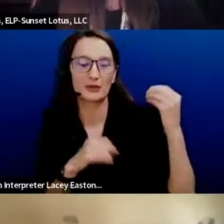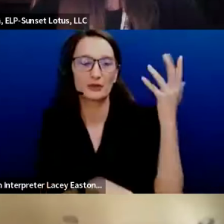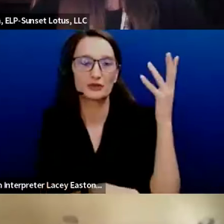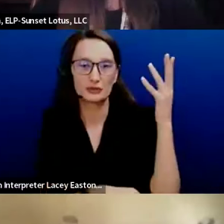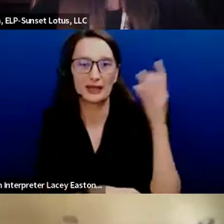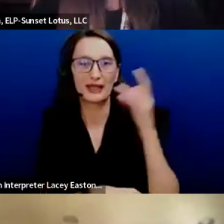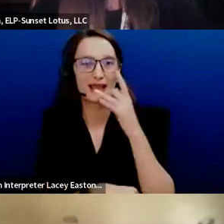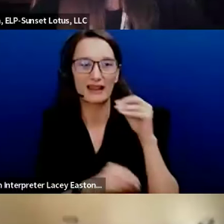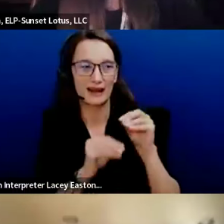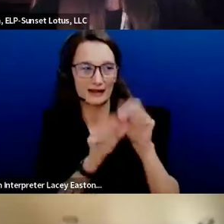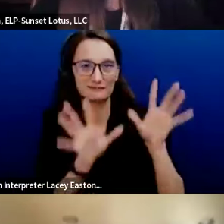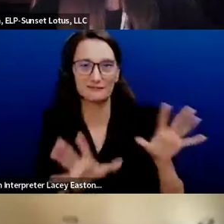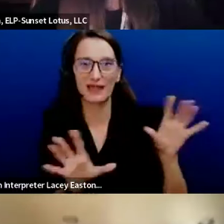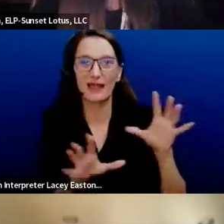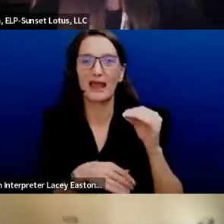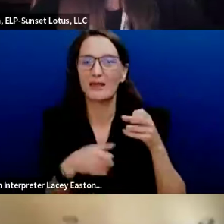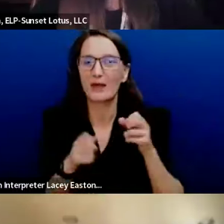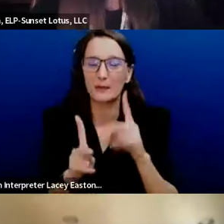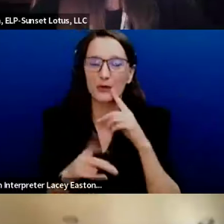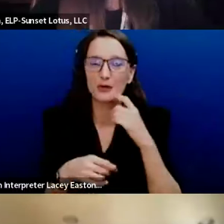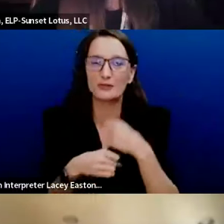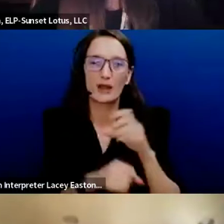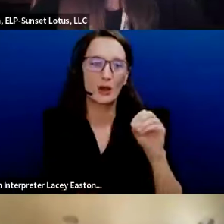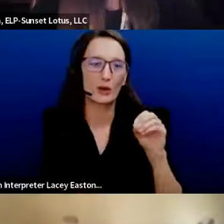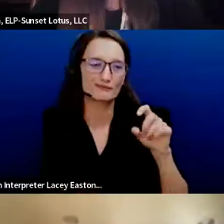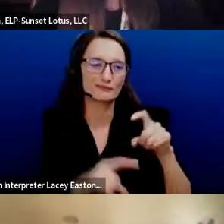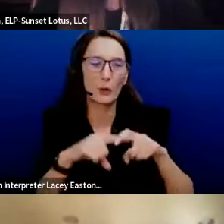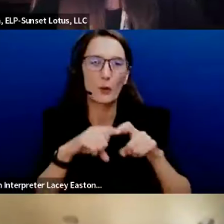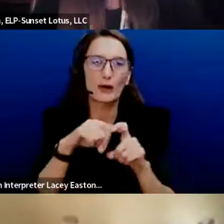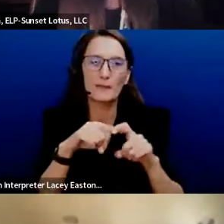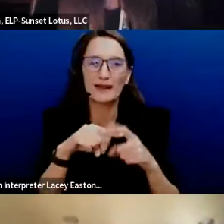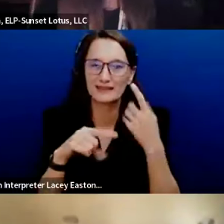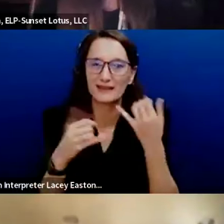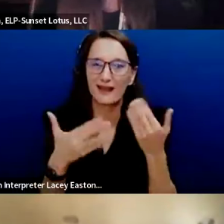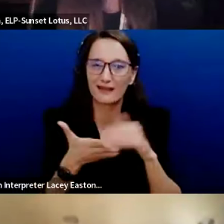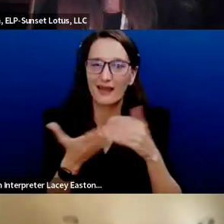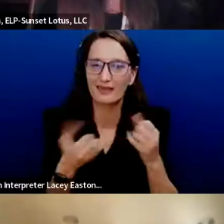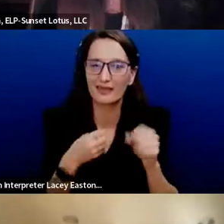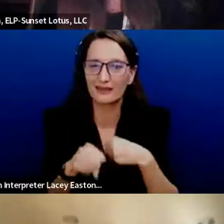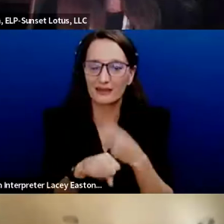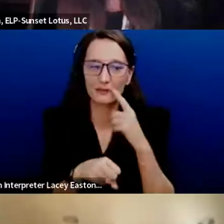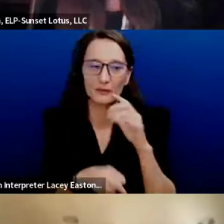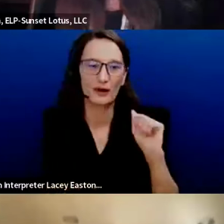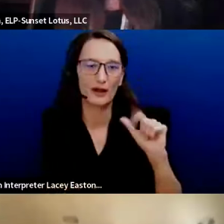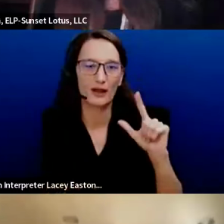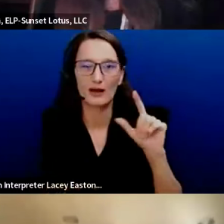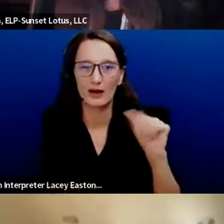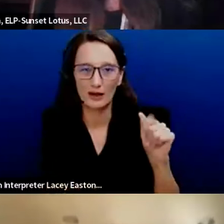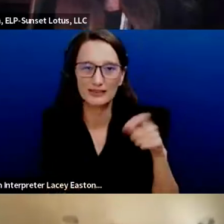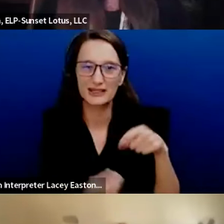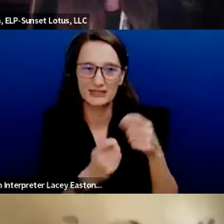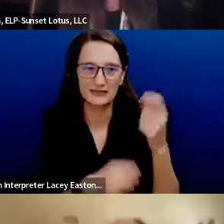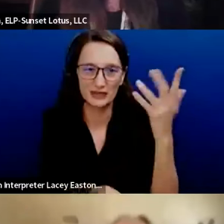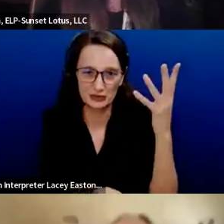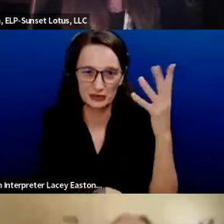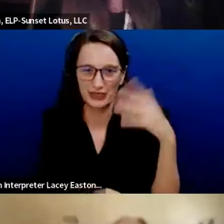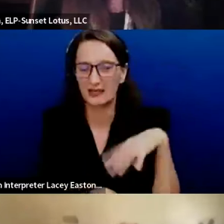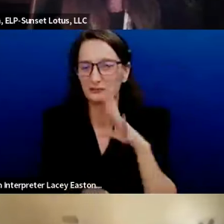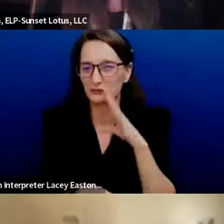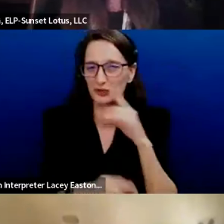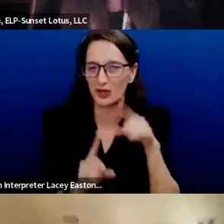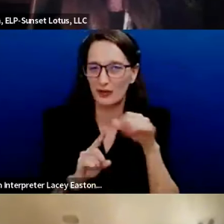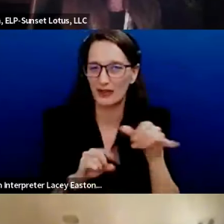to be able to make ornaments again this year for an Alta specific tree. So we will talk about that too.